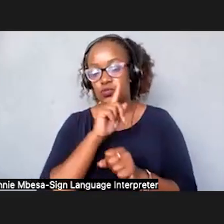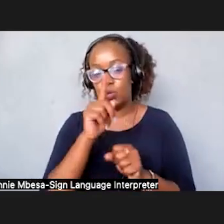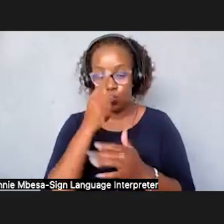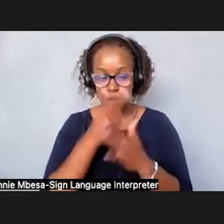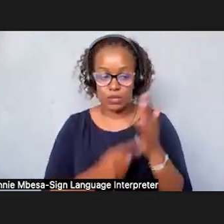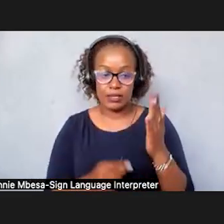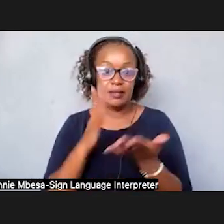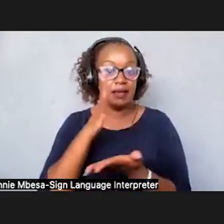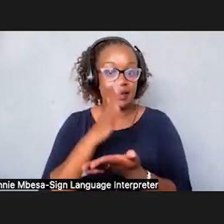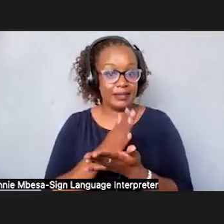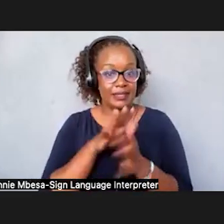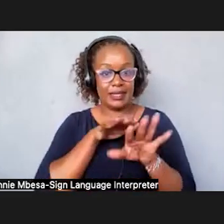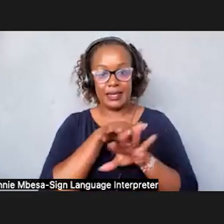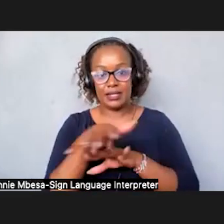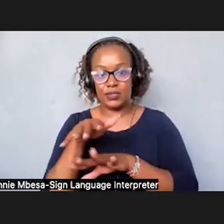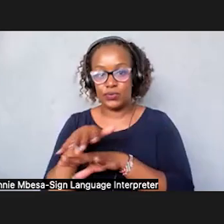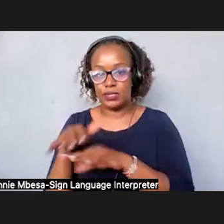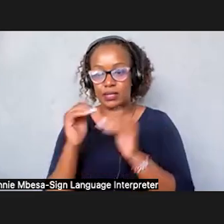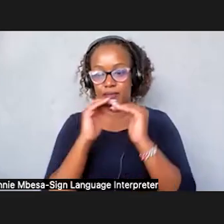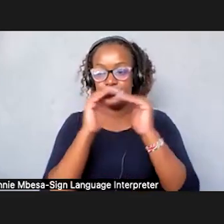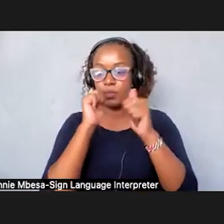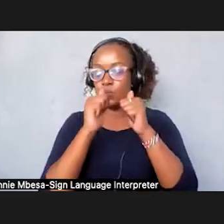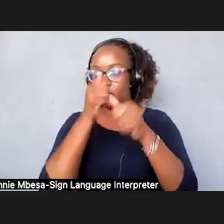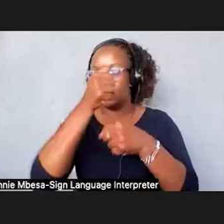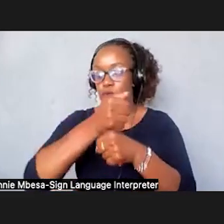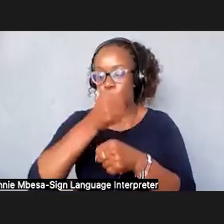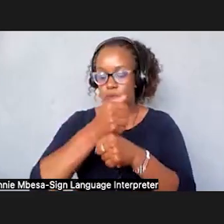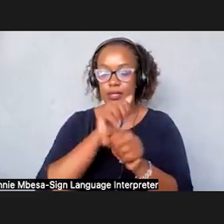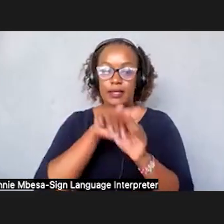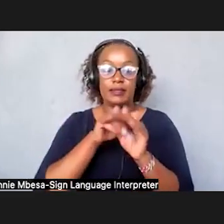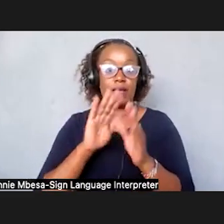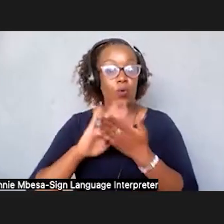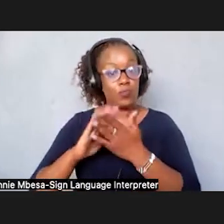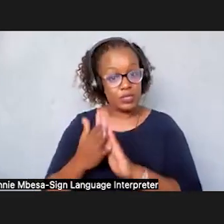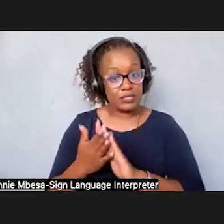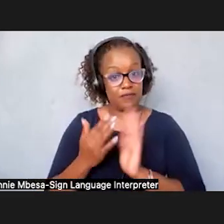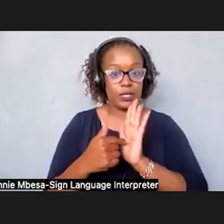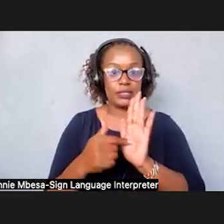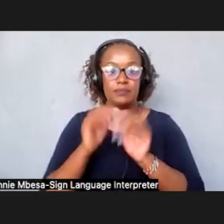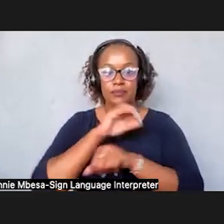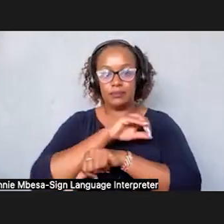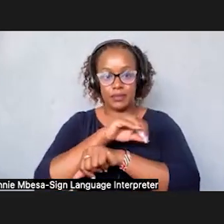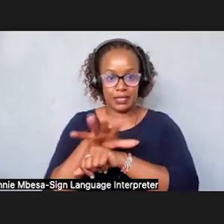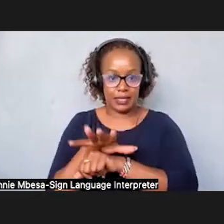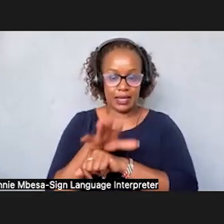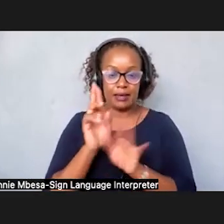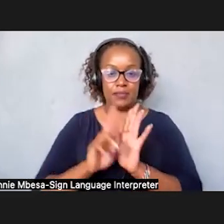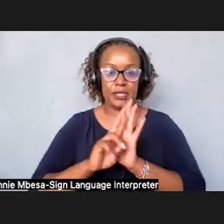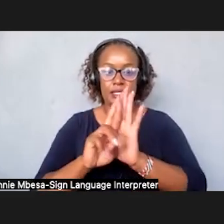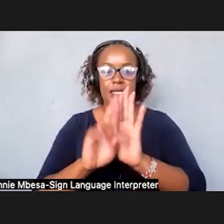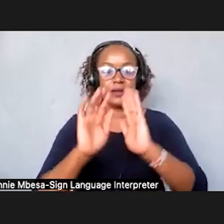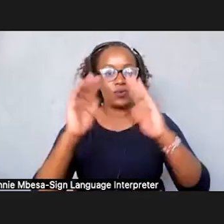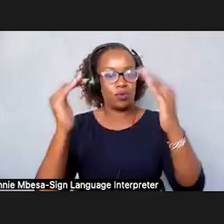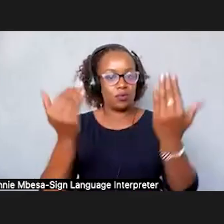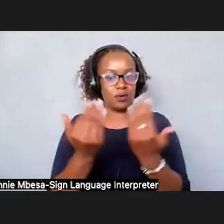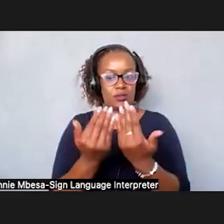the grassroots level that we normally conducted in the communities like Manderas are well represented globally. So our